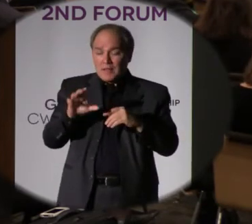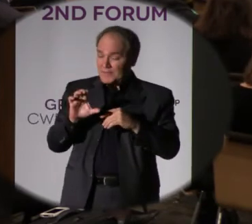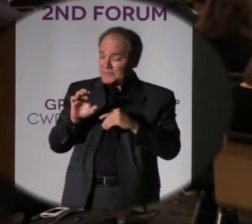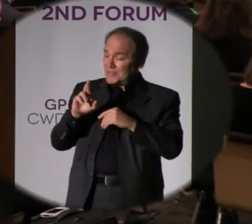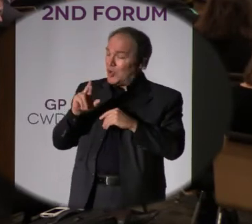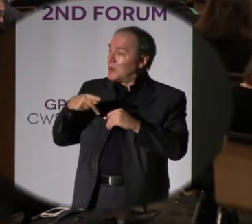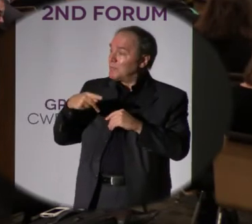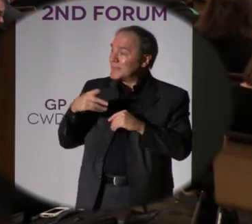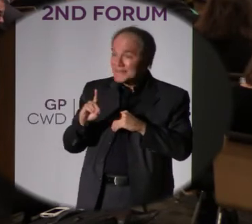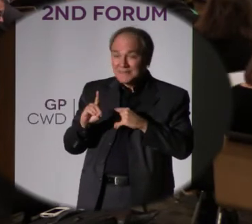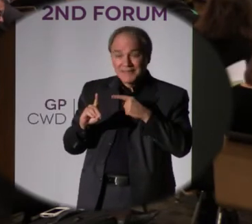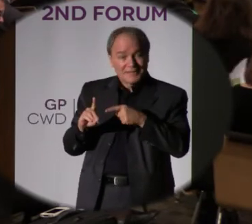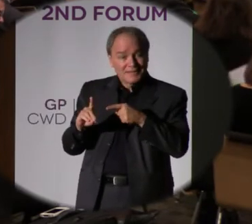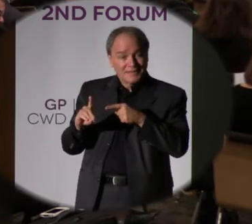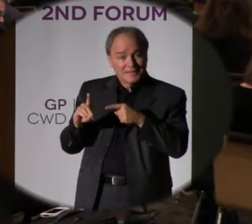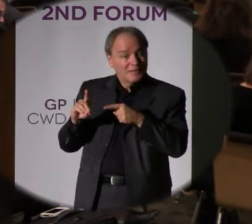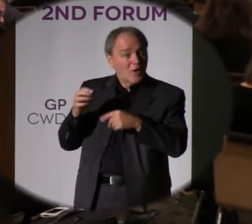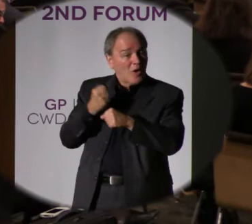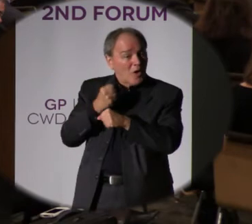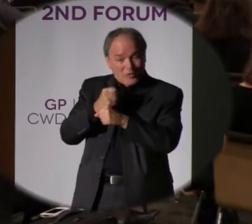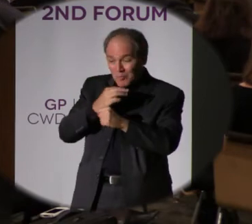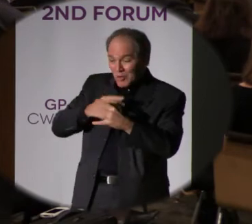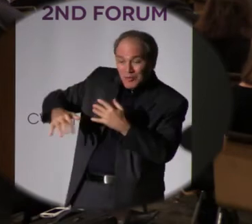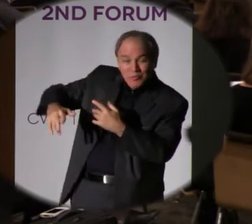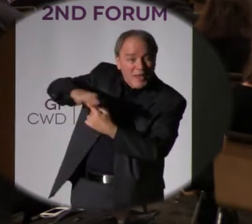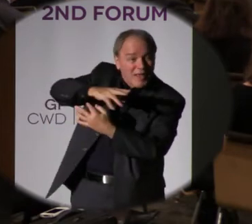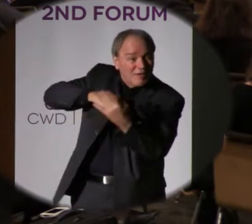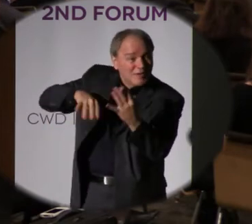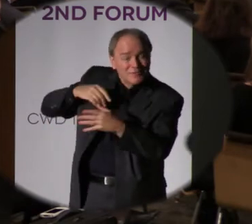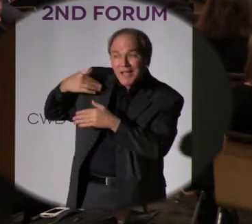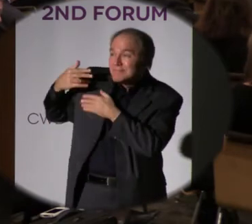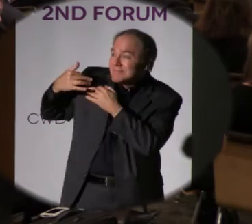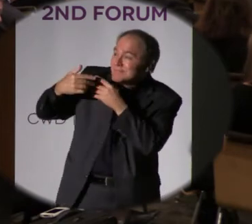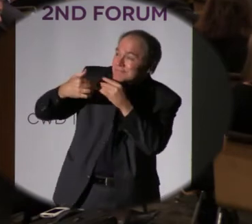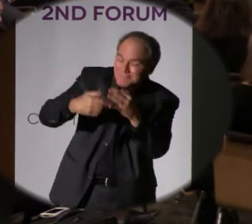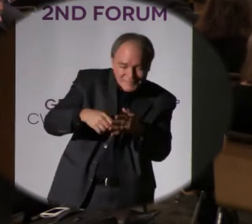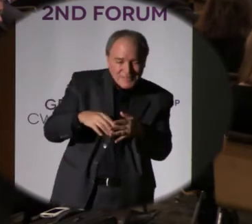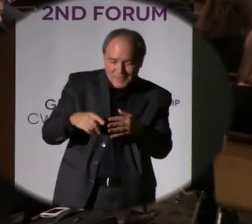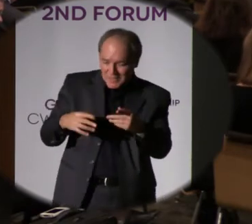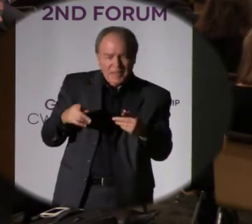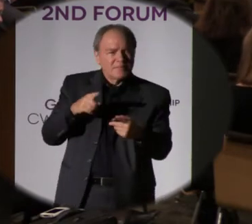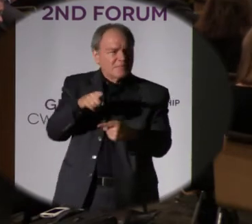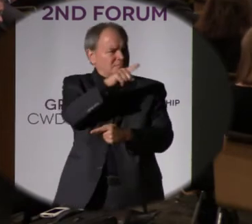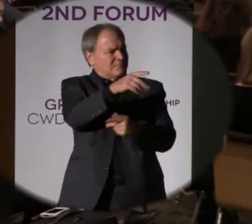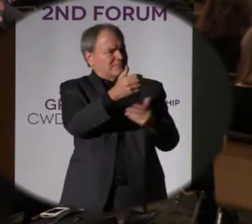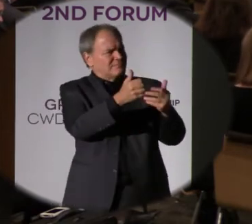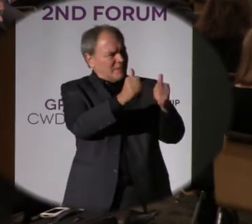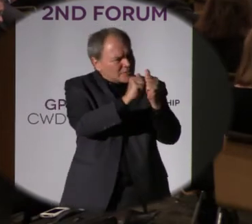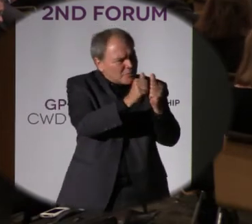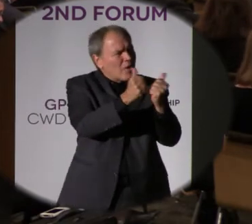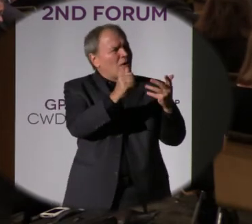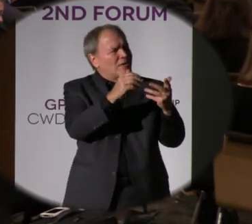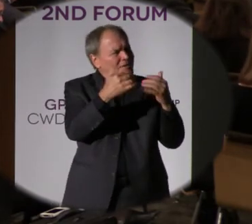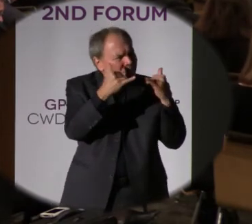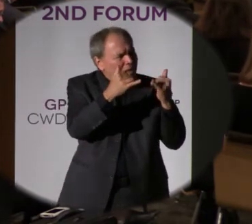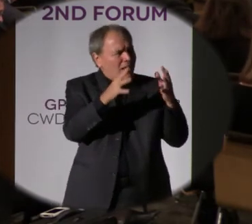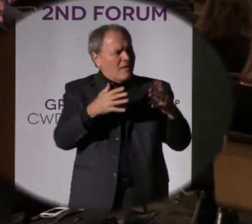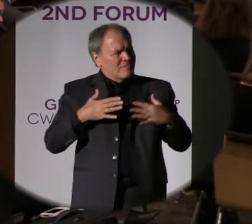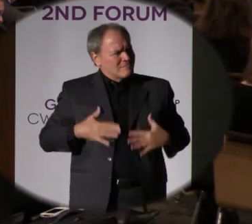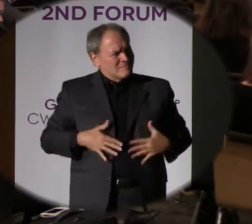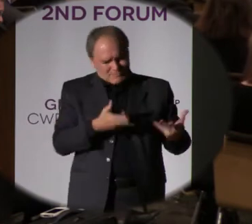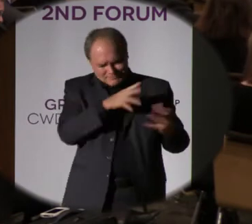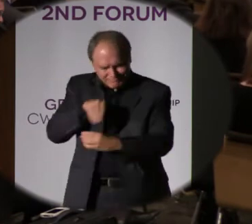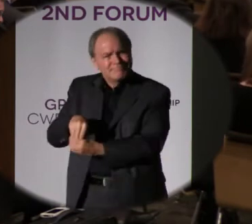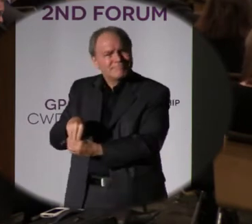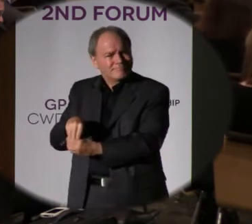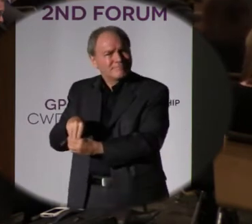with Disabilities, all the work that's been done over the years to make sure that physical activity is a part of this and the link to health. And so this